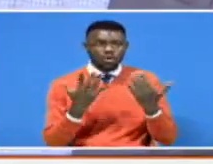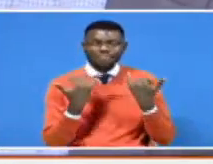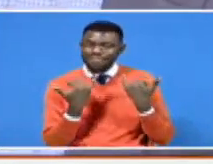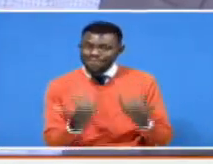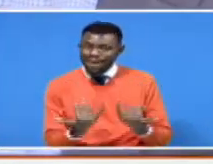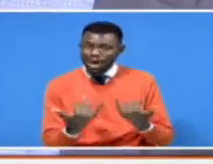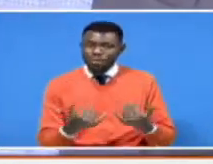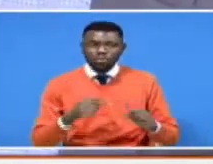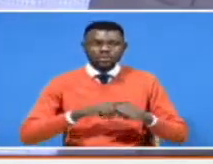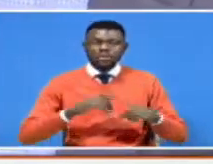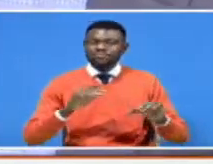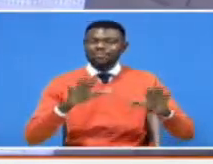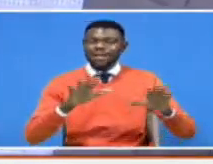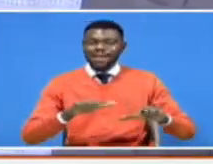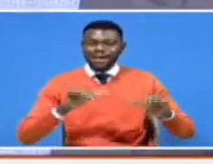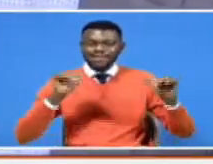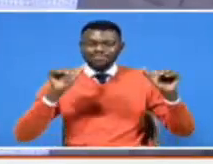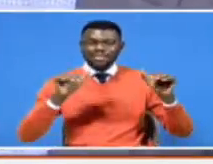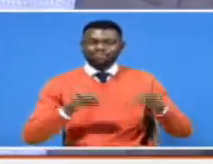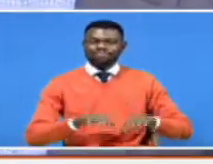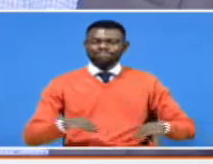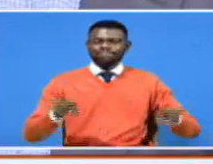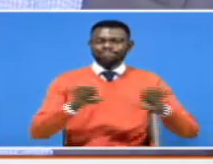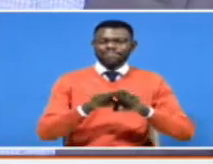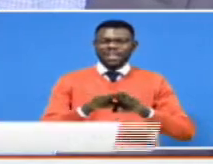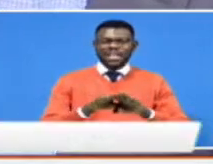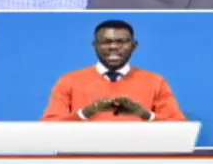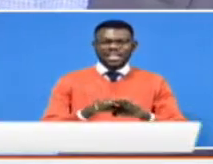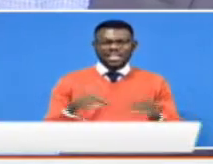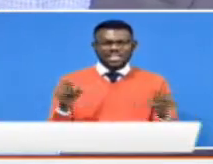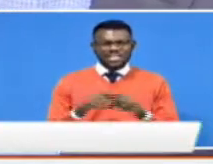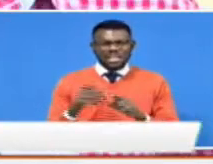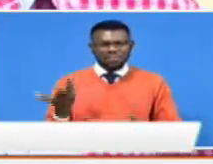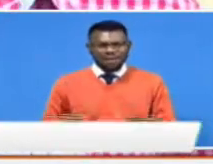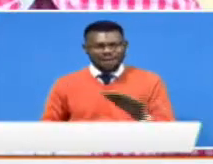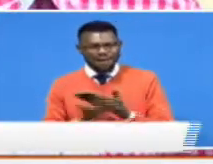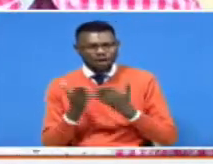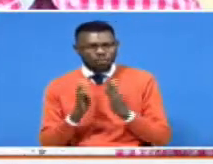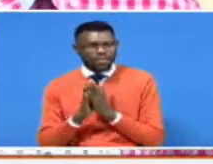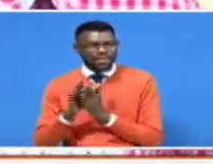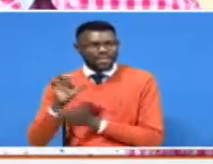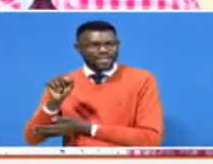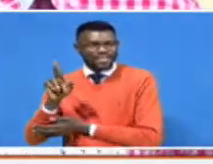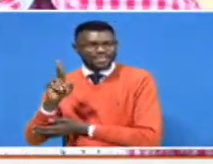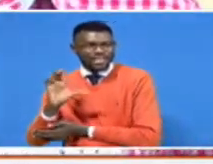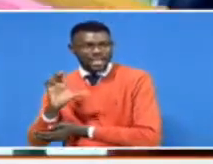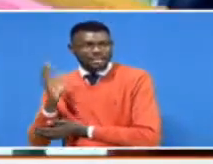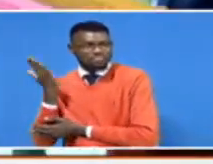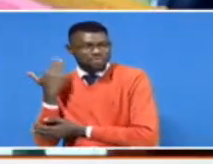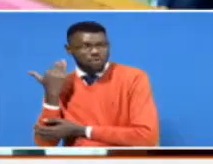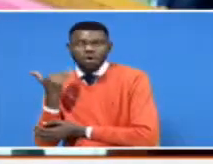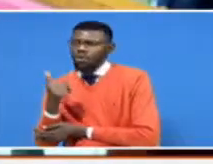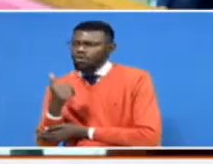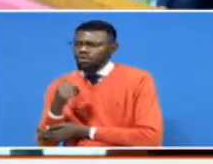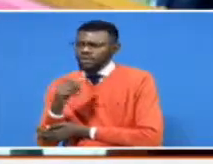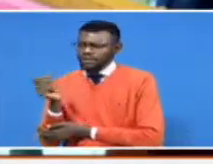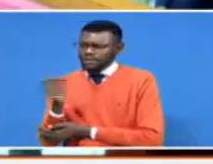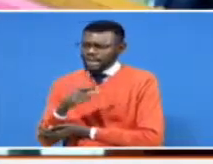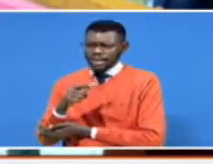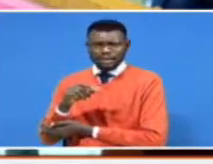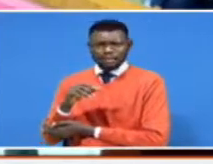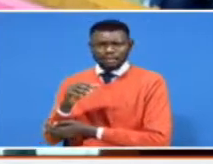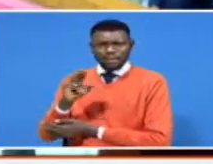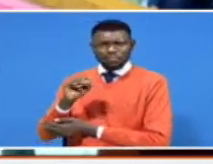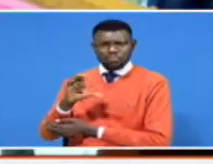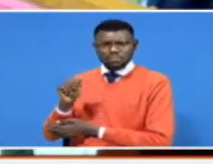County Assembly to shut down, then to have engagement with the SRC. Ule mshahara ambao tuliambiwa MCAs waliongezewa 10,000